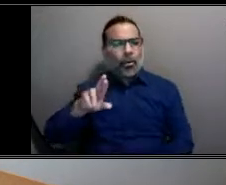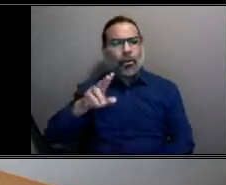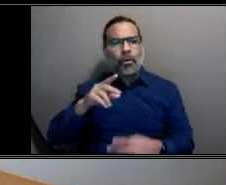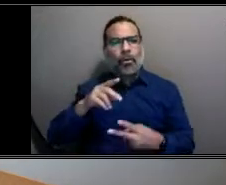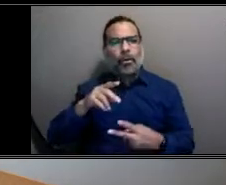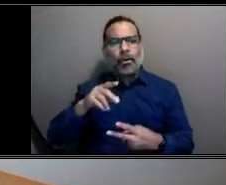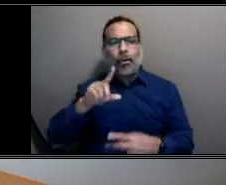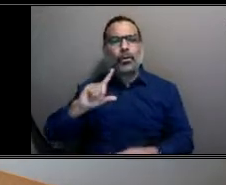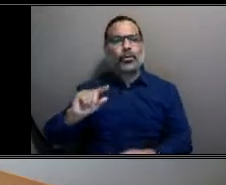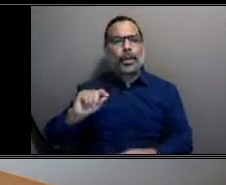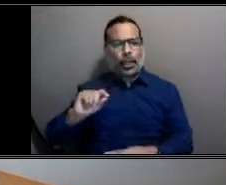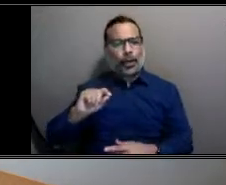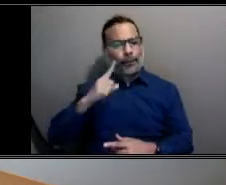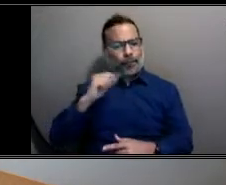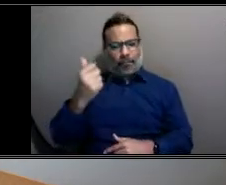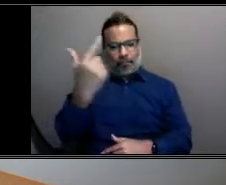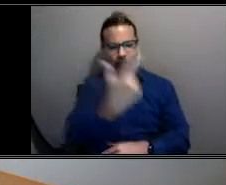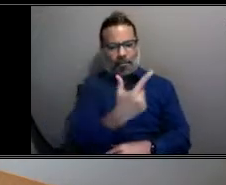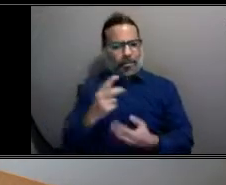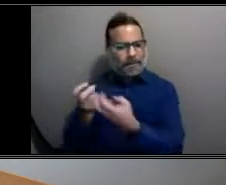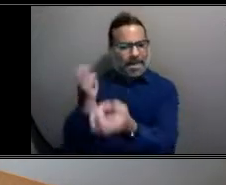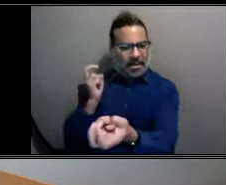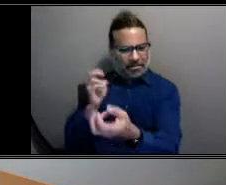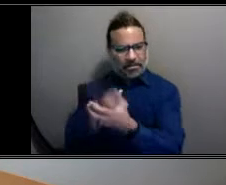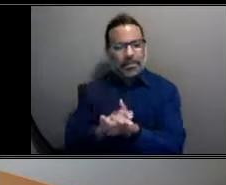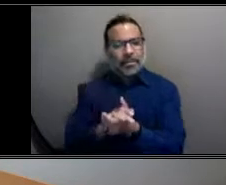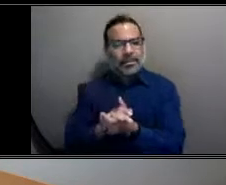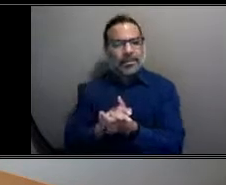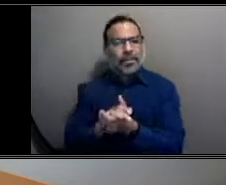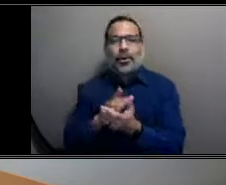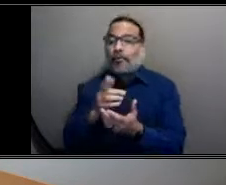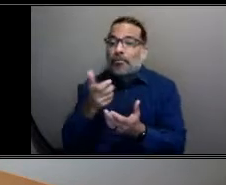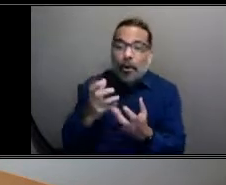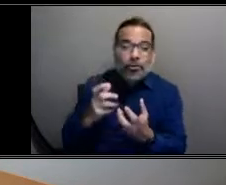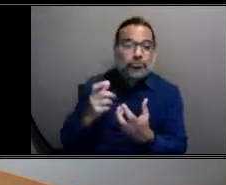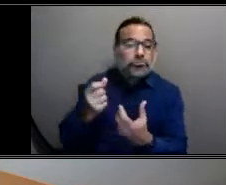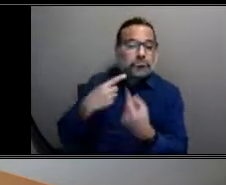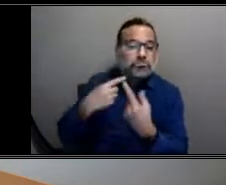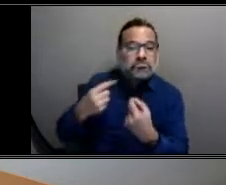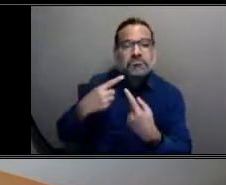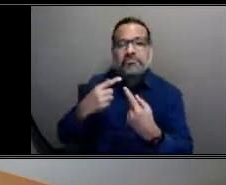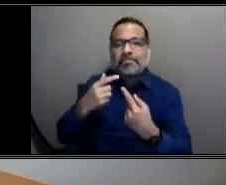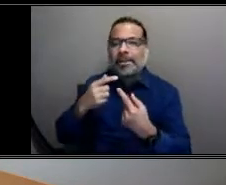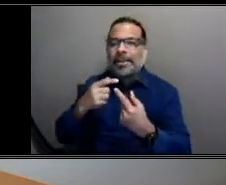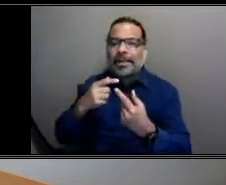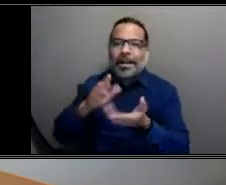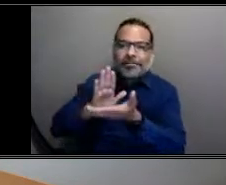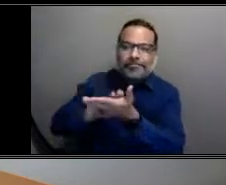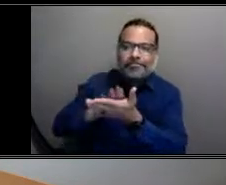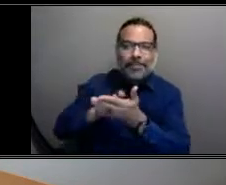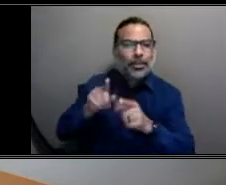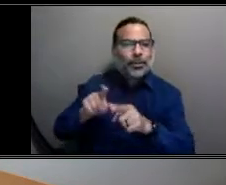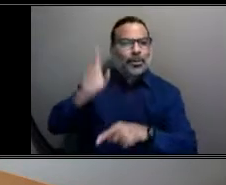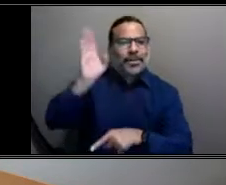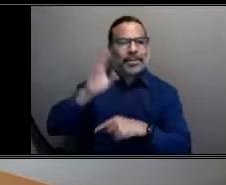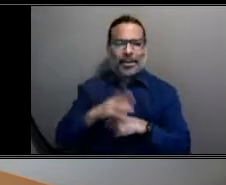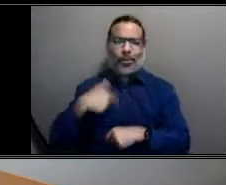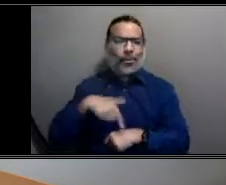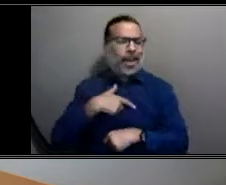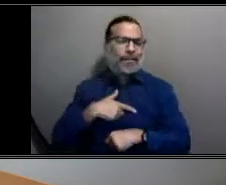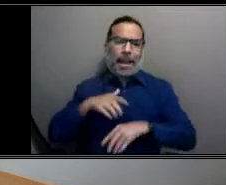Twitter handles for our panelists, so please be sure to drop us a line as we go through the presentation. As you can see, we have an